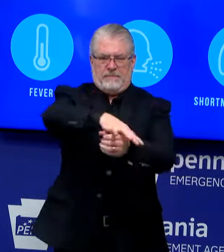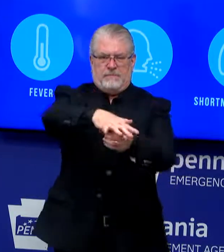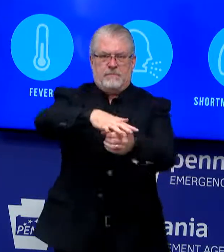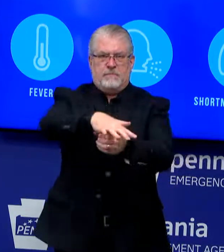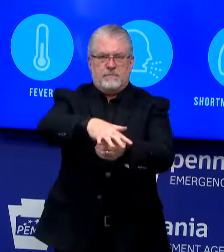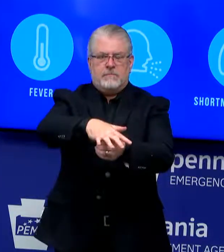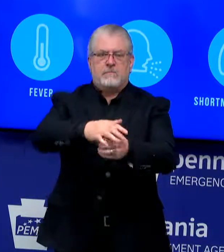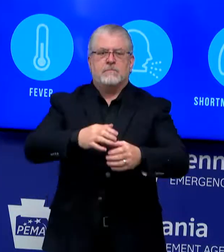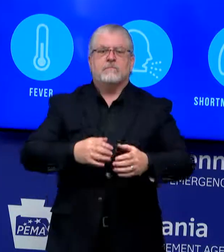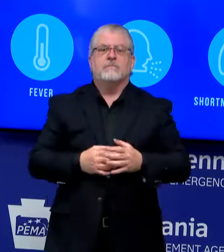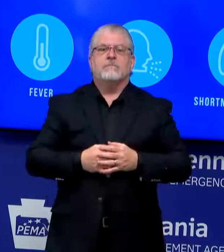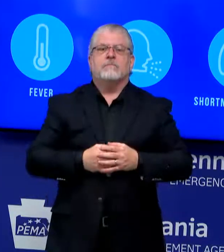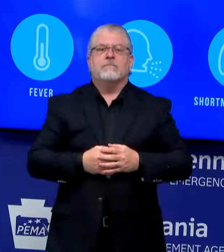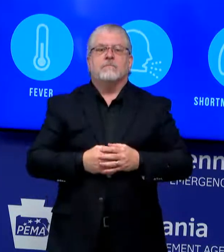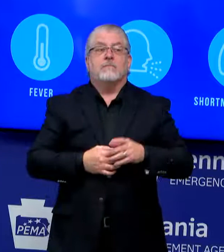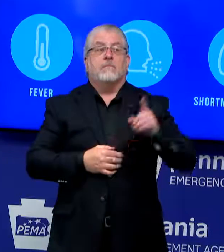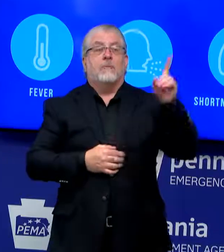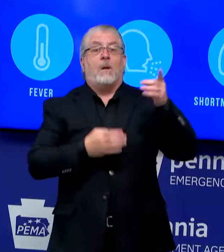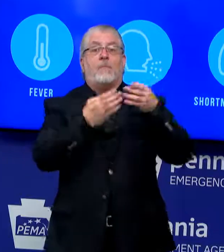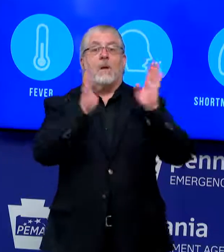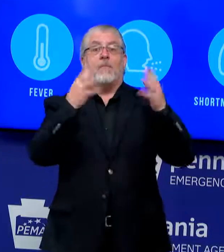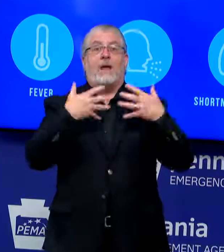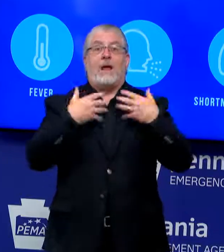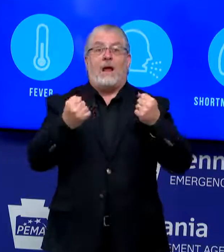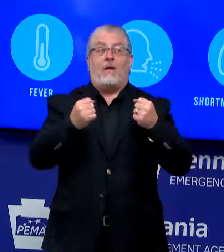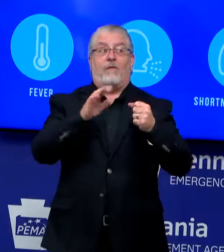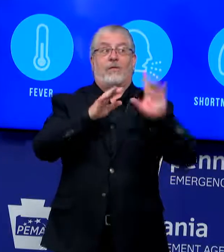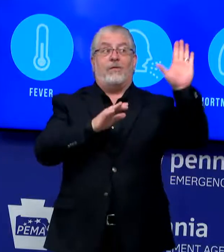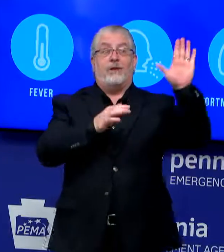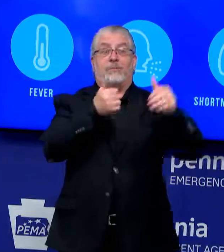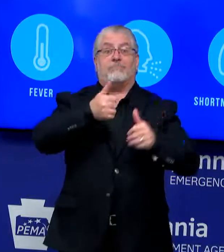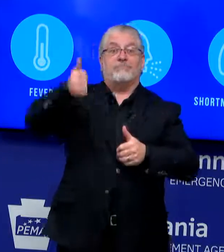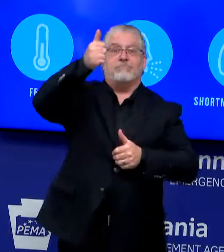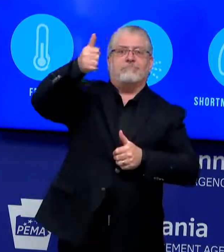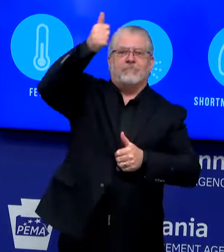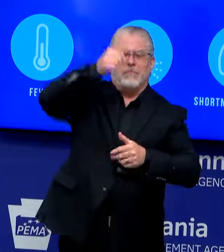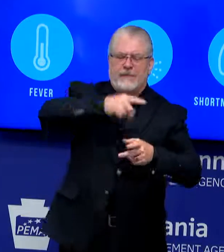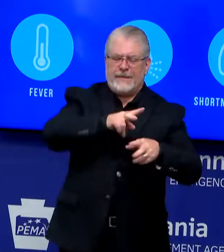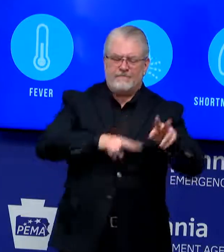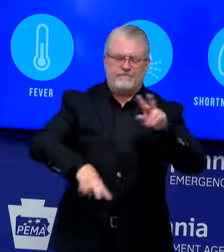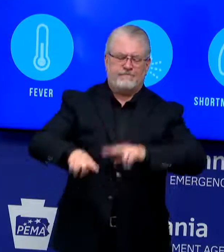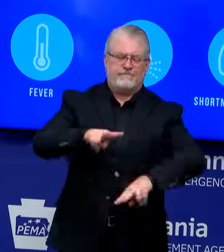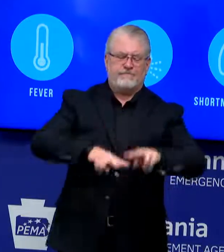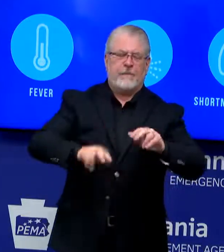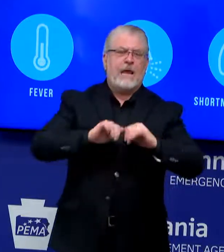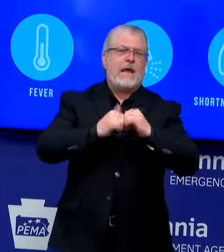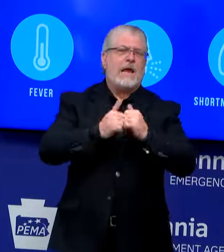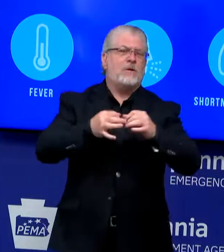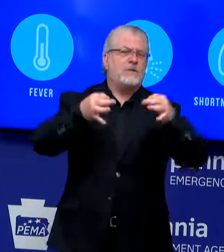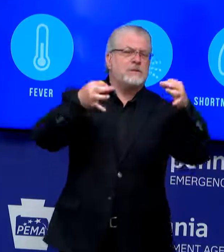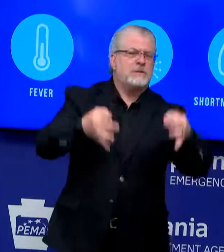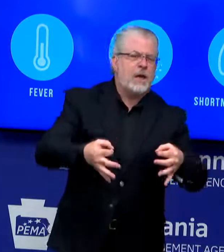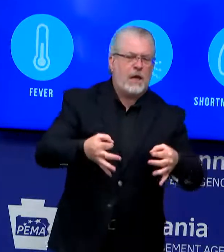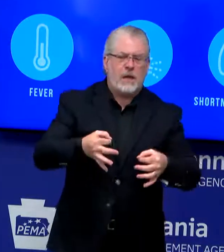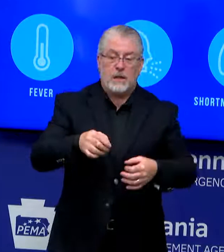and in Pennsylvania about the utility of the whole community using masks. Because again, my mask protects you and